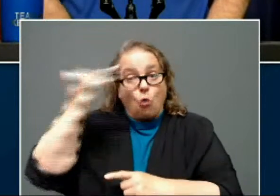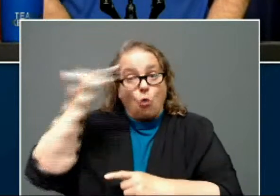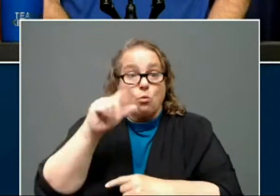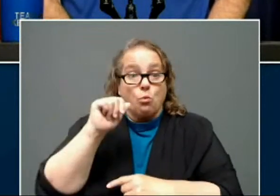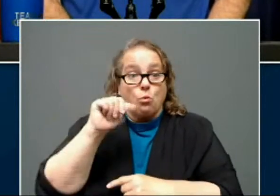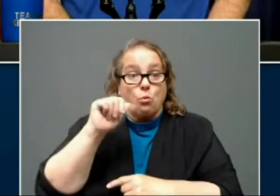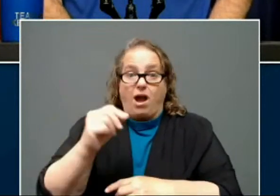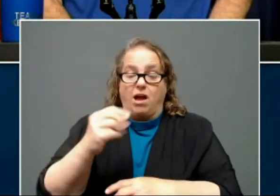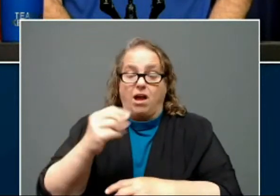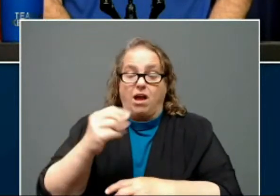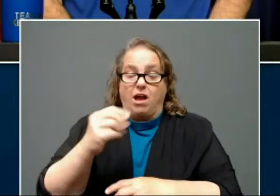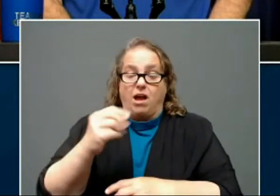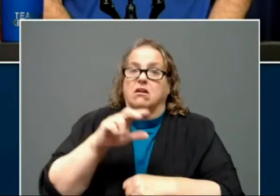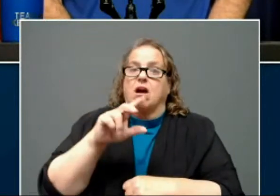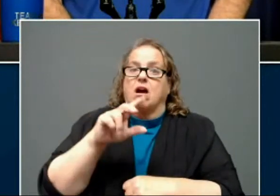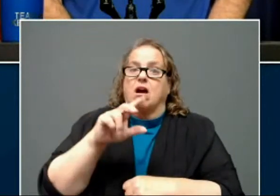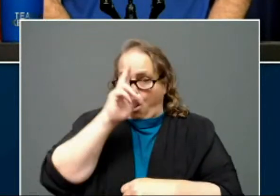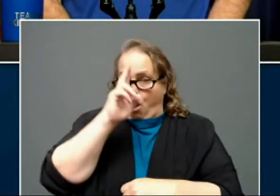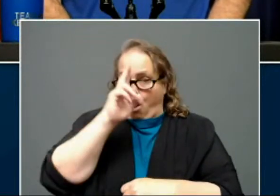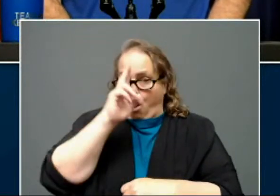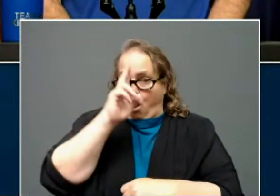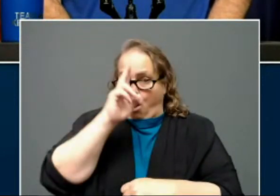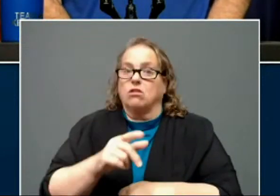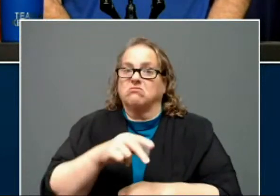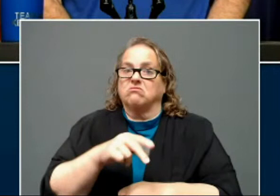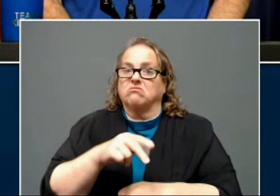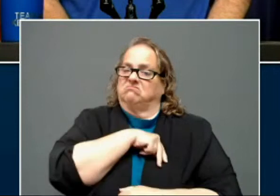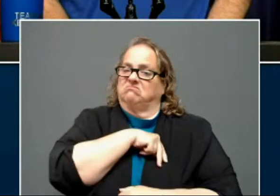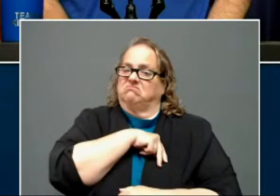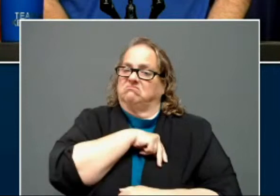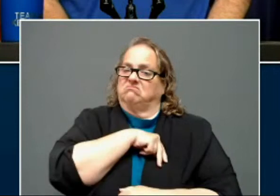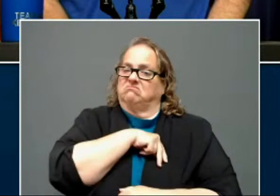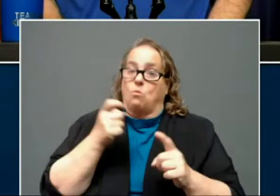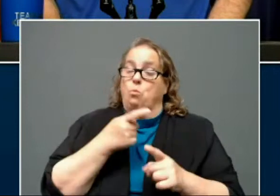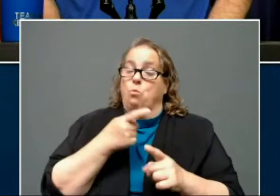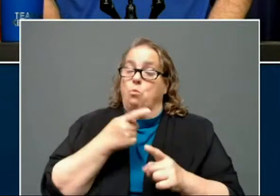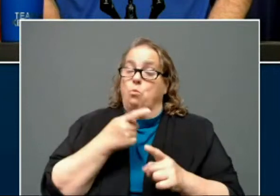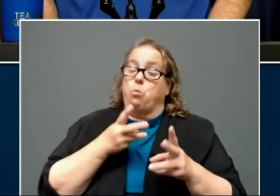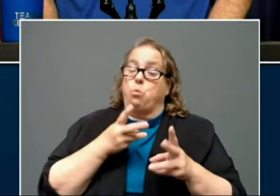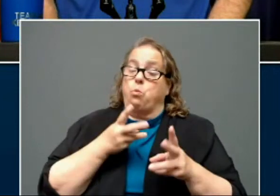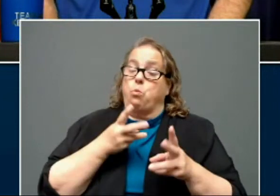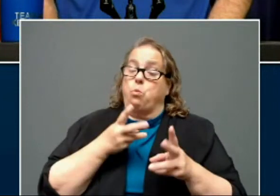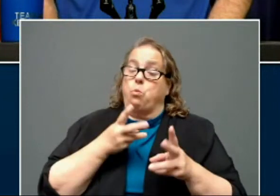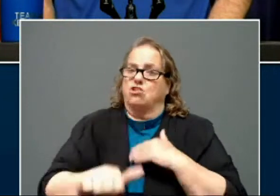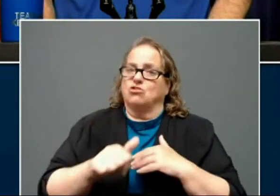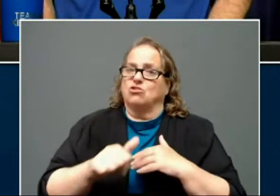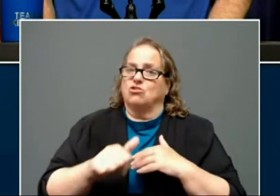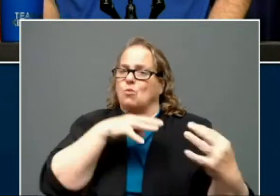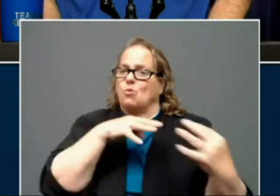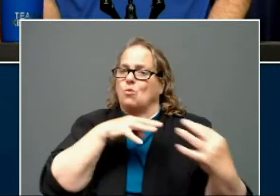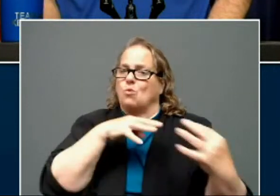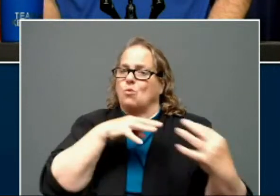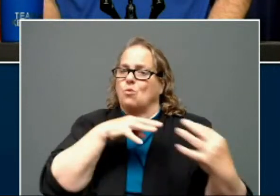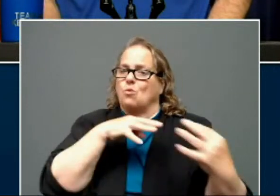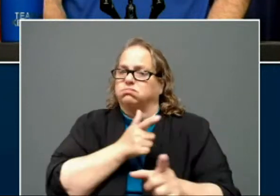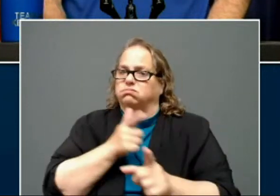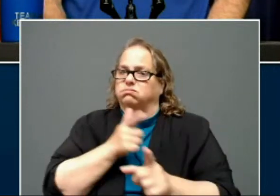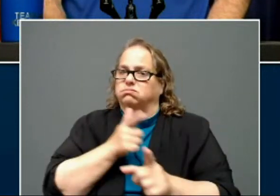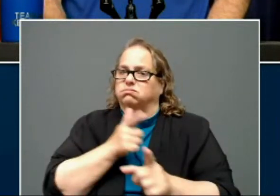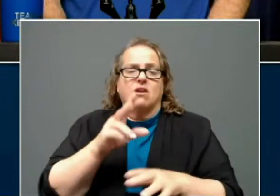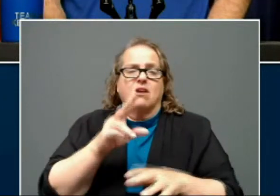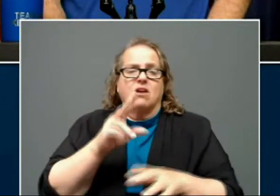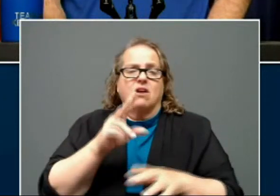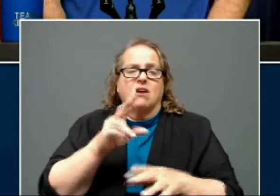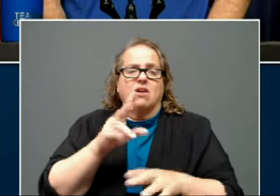wounded comrades while under enemy fire. Ernie has been a good and valued friend of the Kentucky Department of